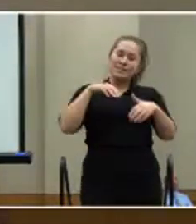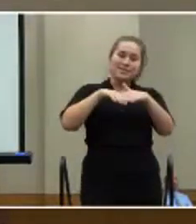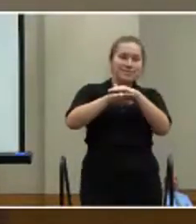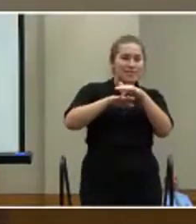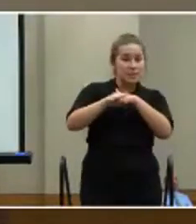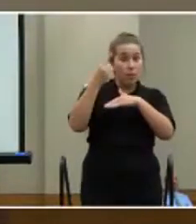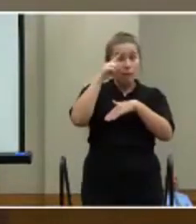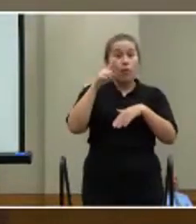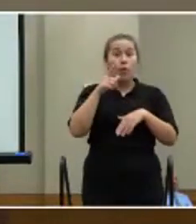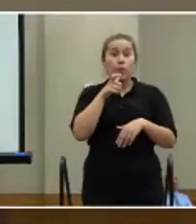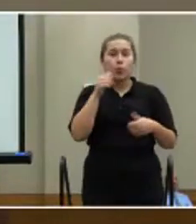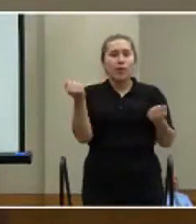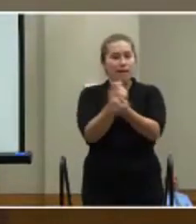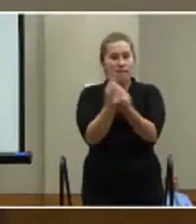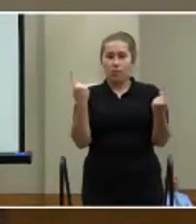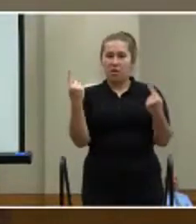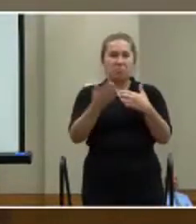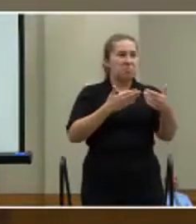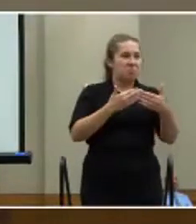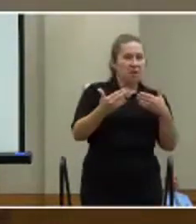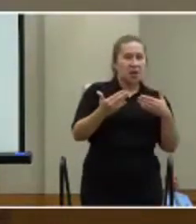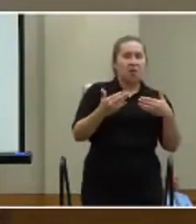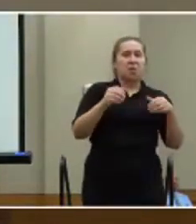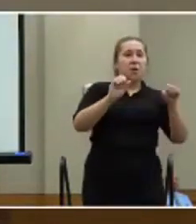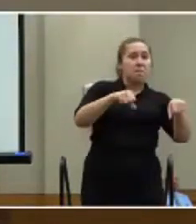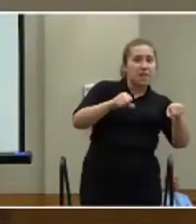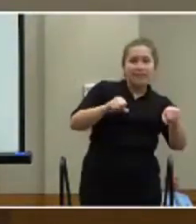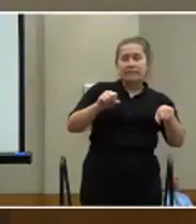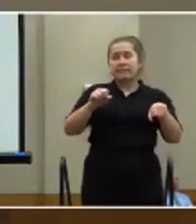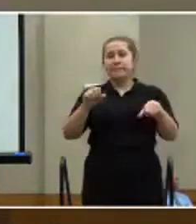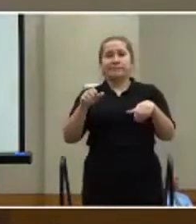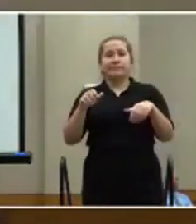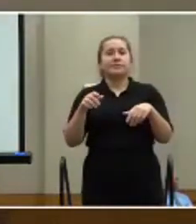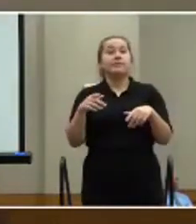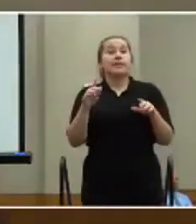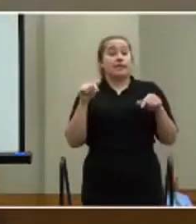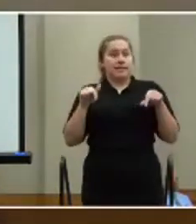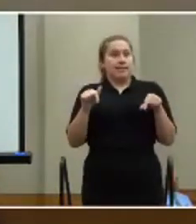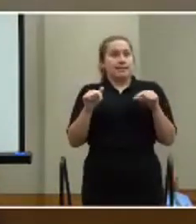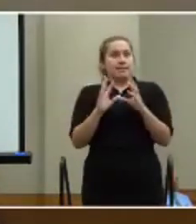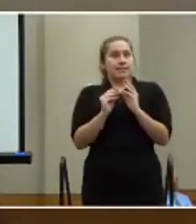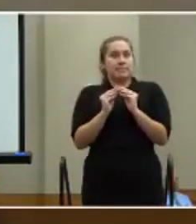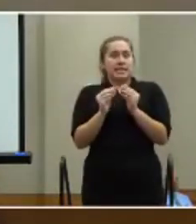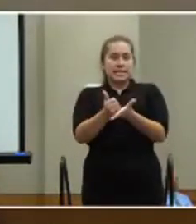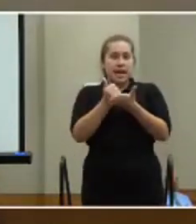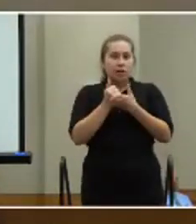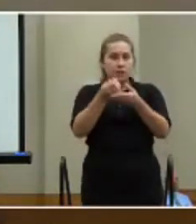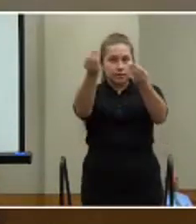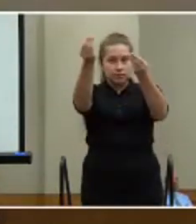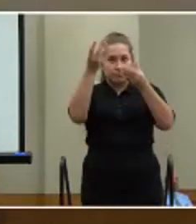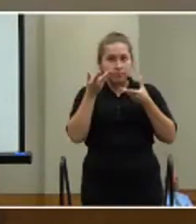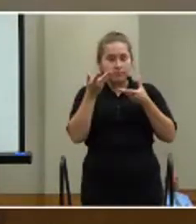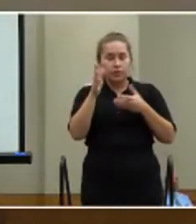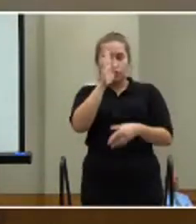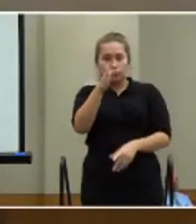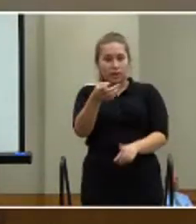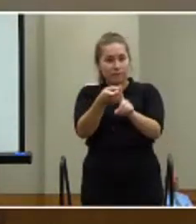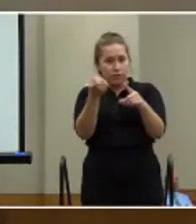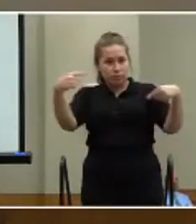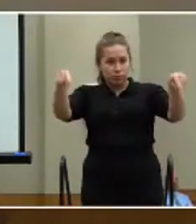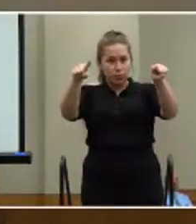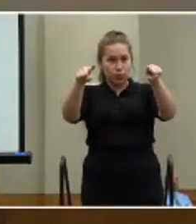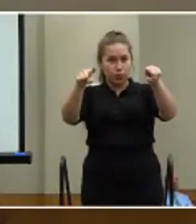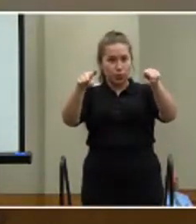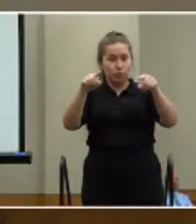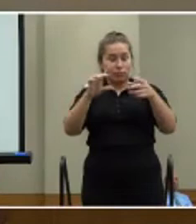everyone, regardless of ability. Our town hall meeting helps us gather information directly from you, the public,